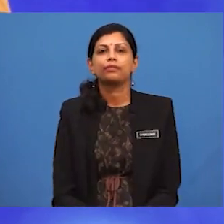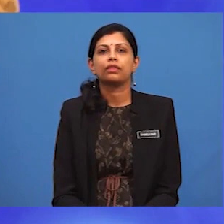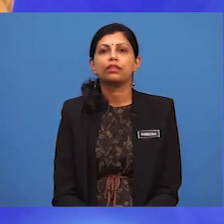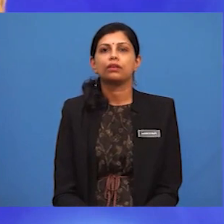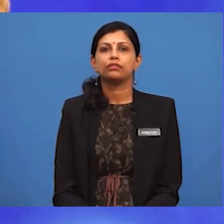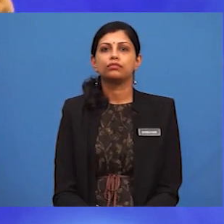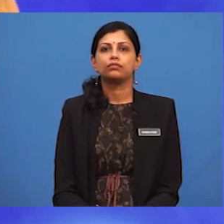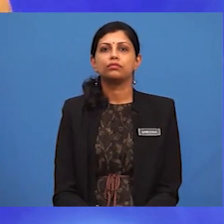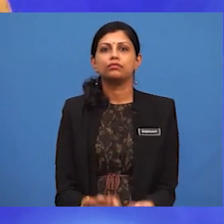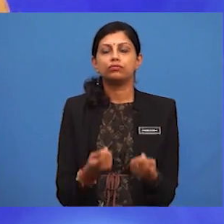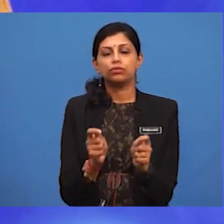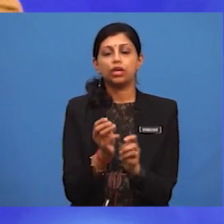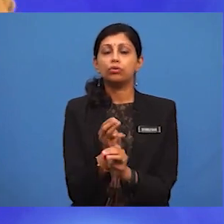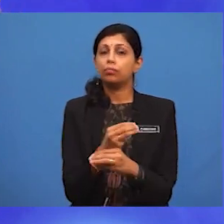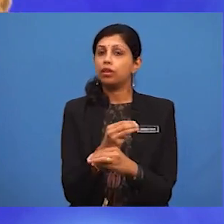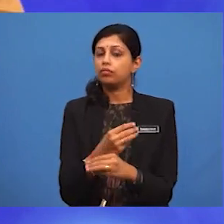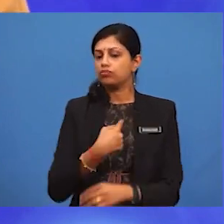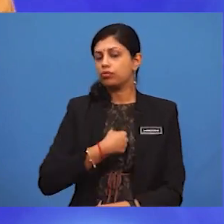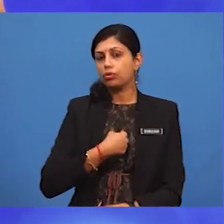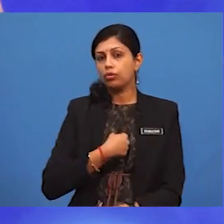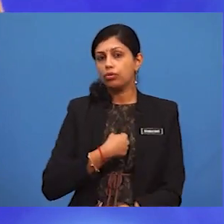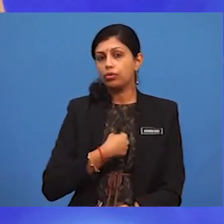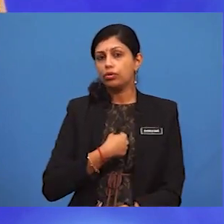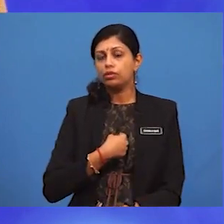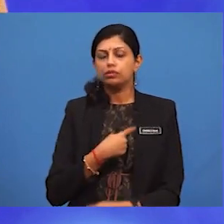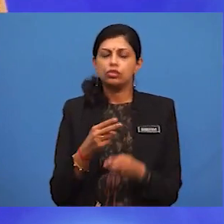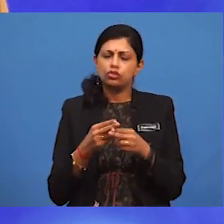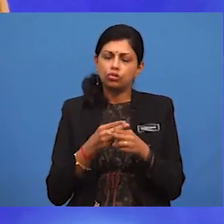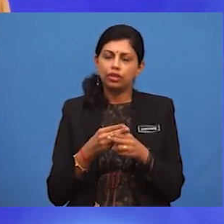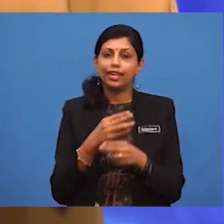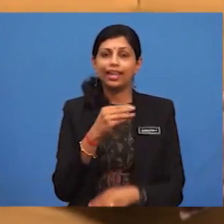Try to make your introduction short and sweet.